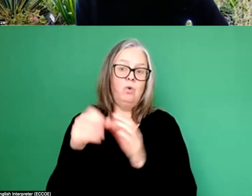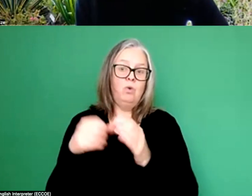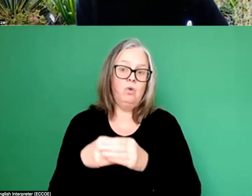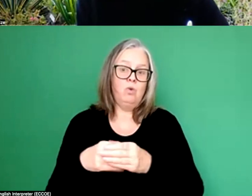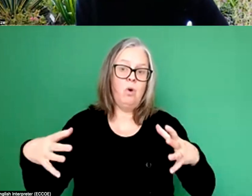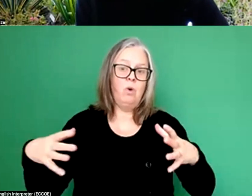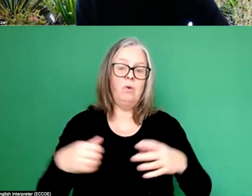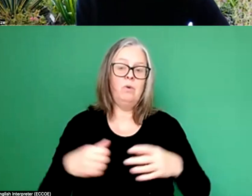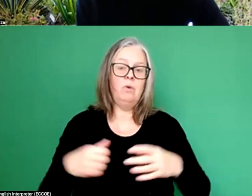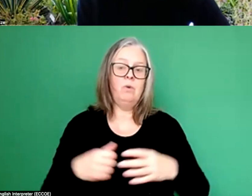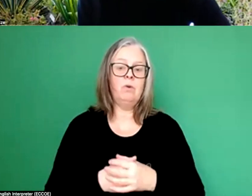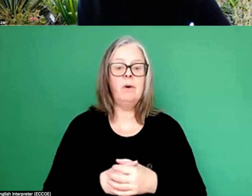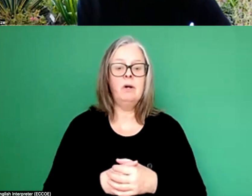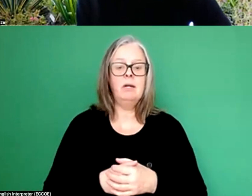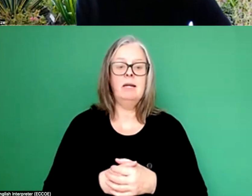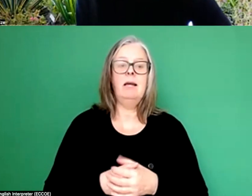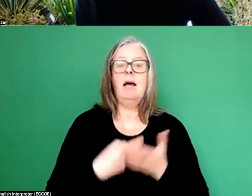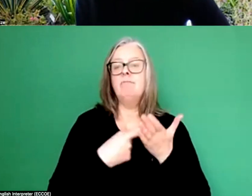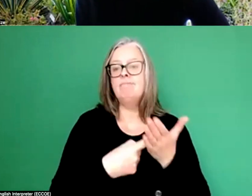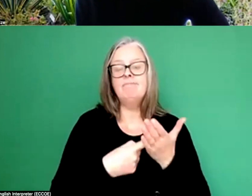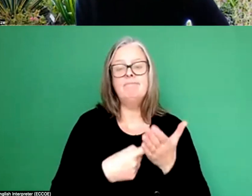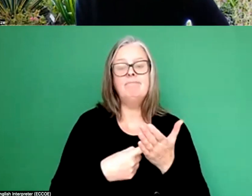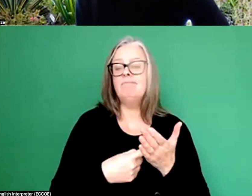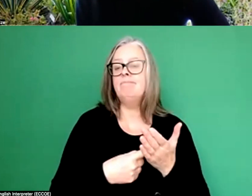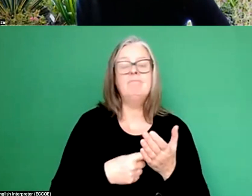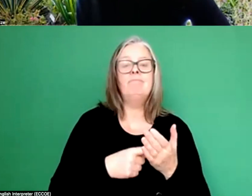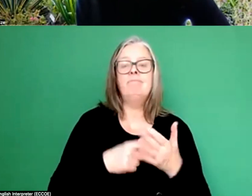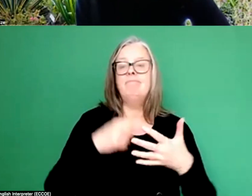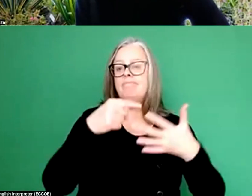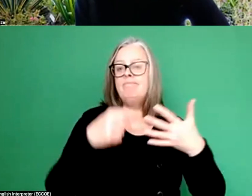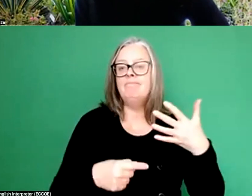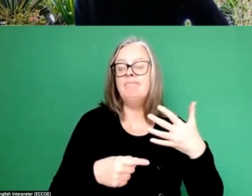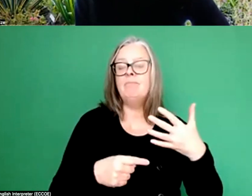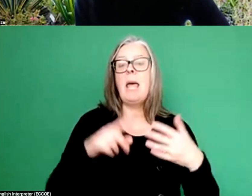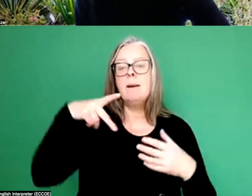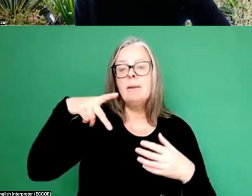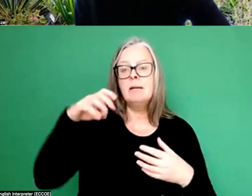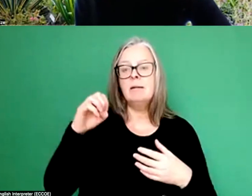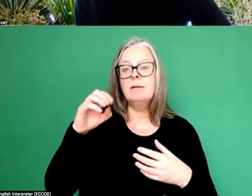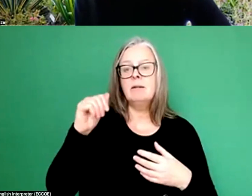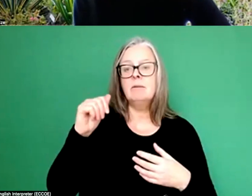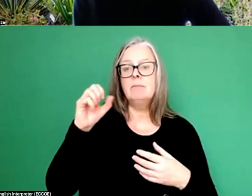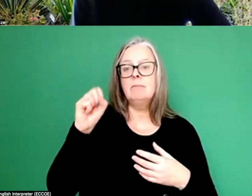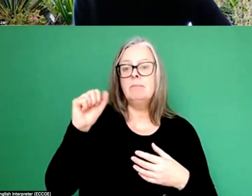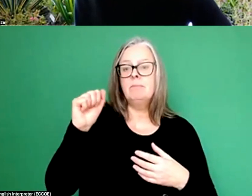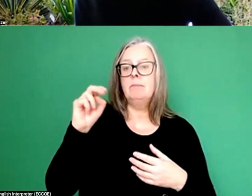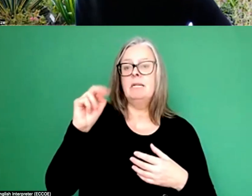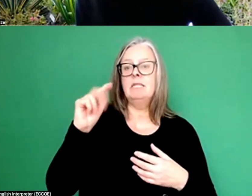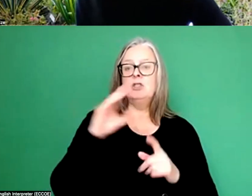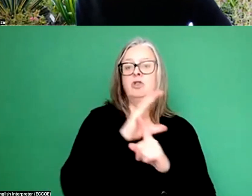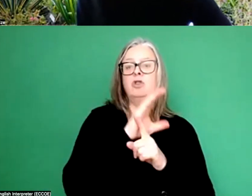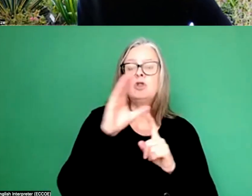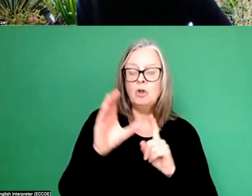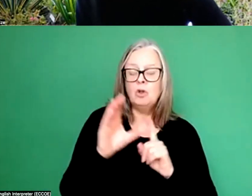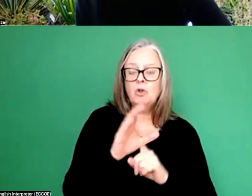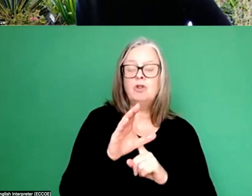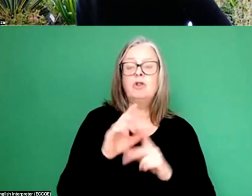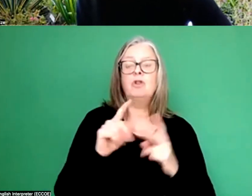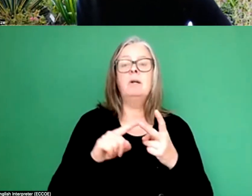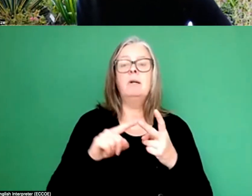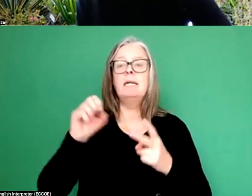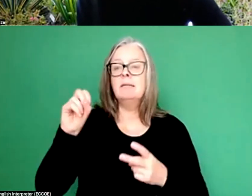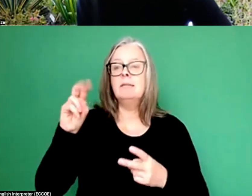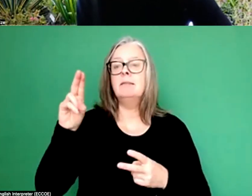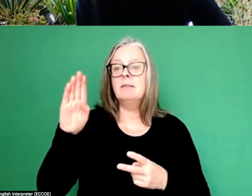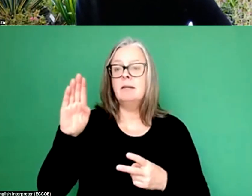economies and peasant cultures and, you know, what did, what did globalization do to them and so